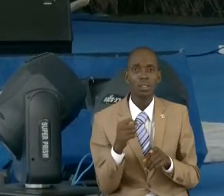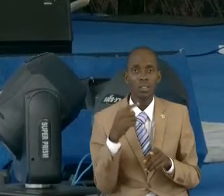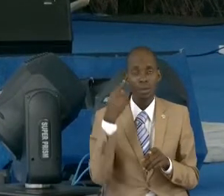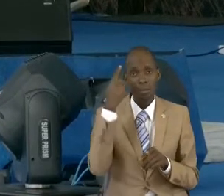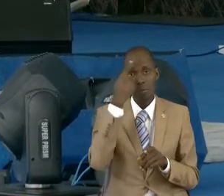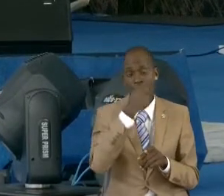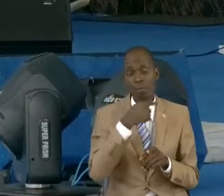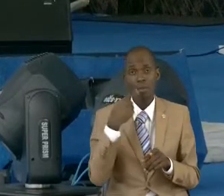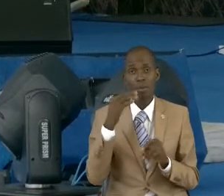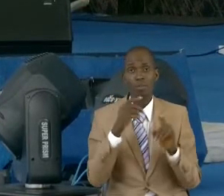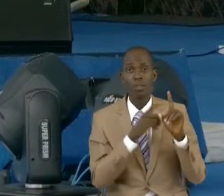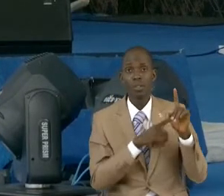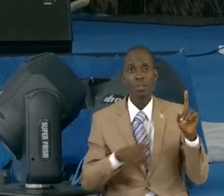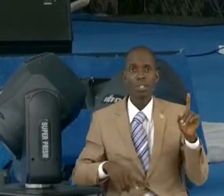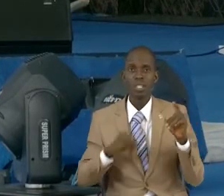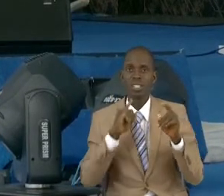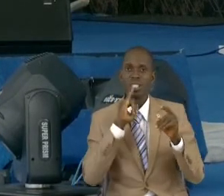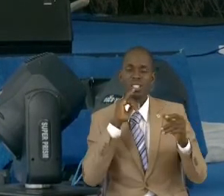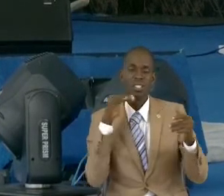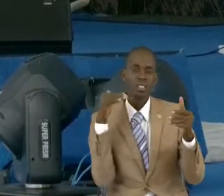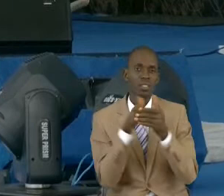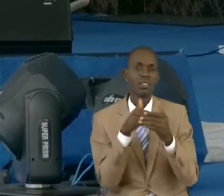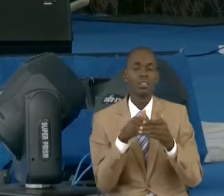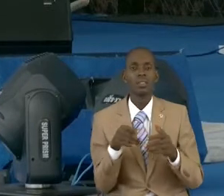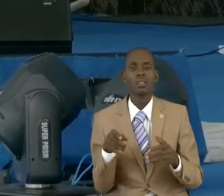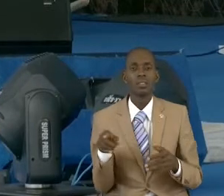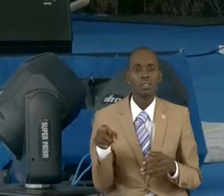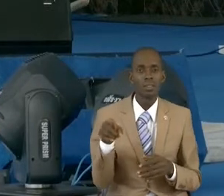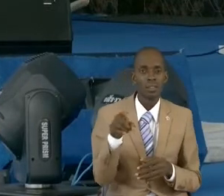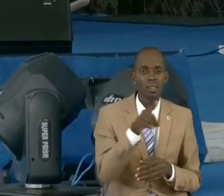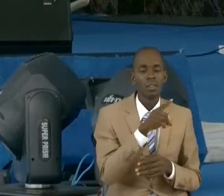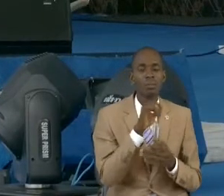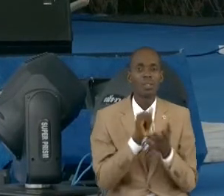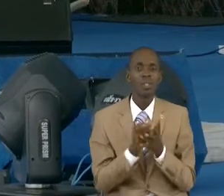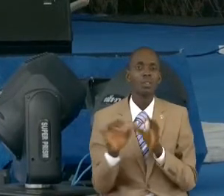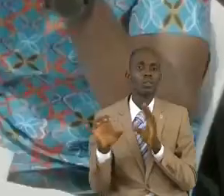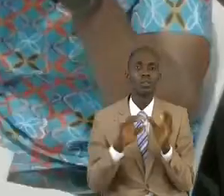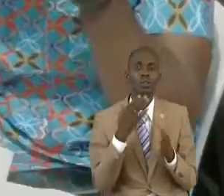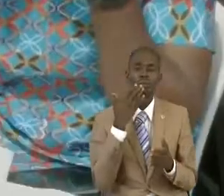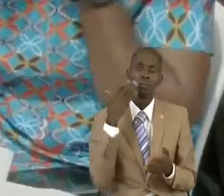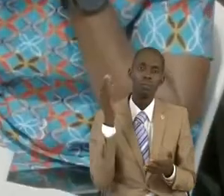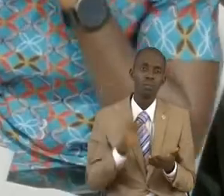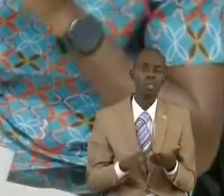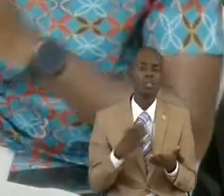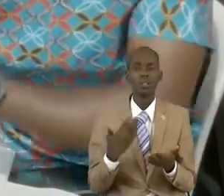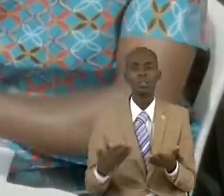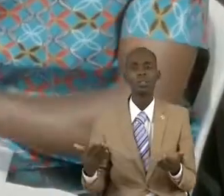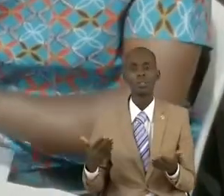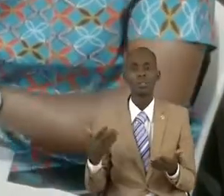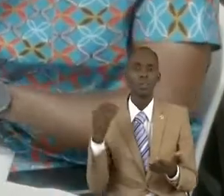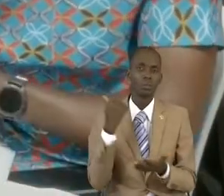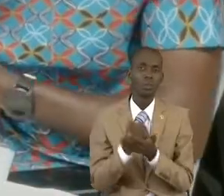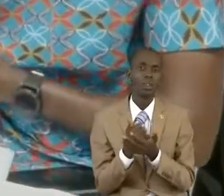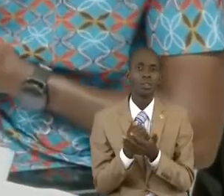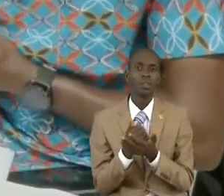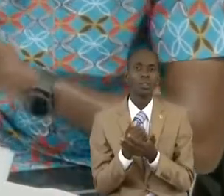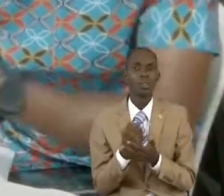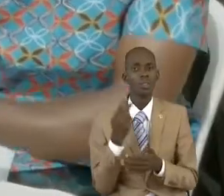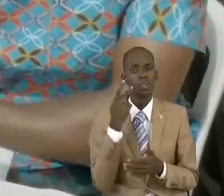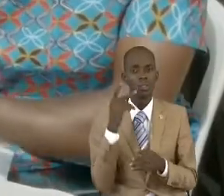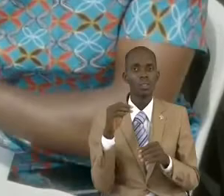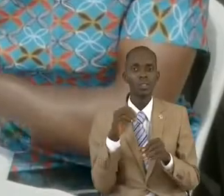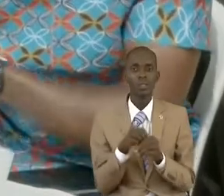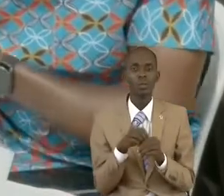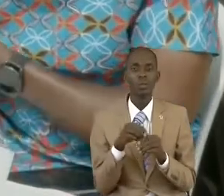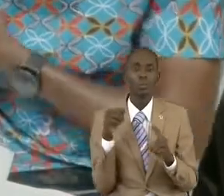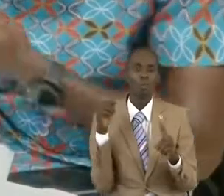is against them that do evil. Amen. We're coming to point